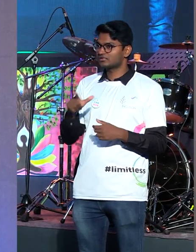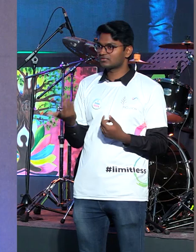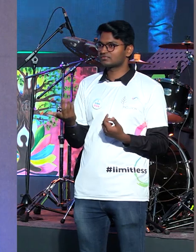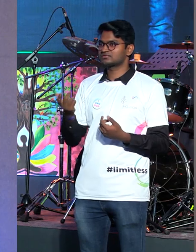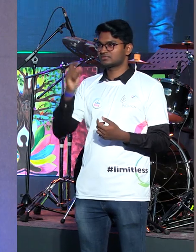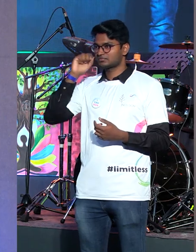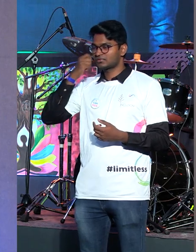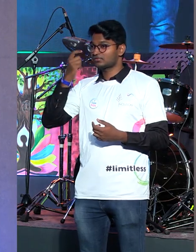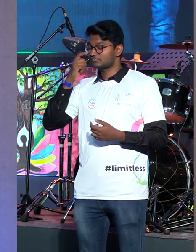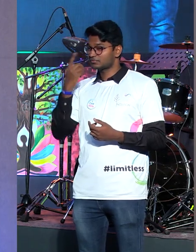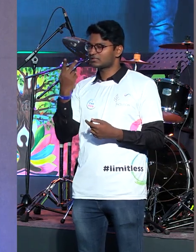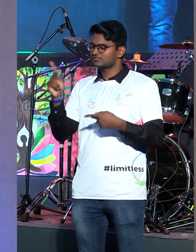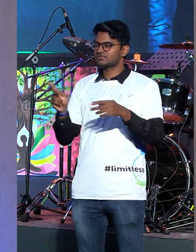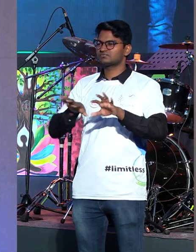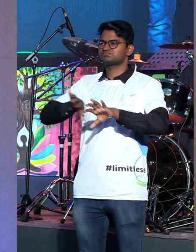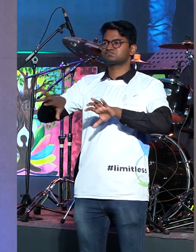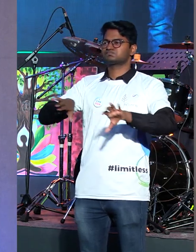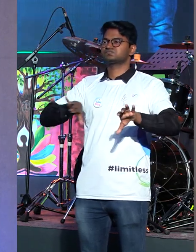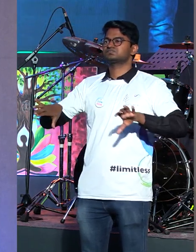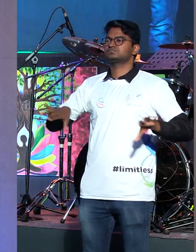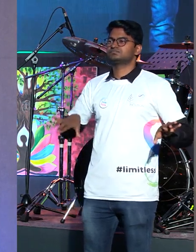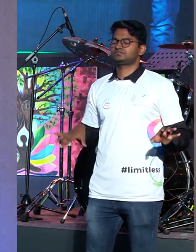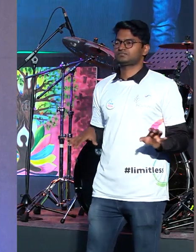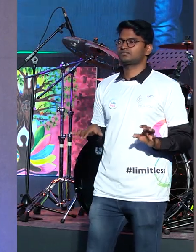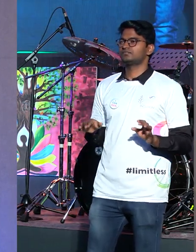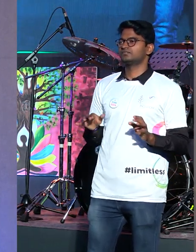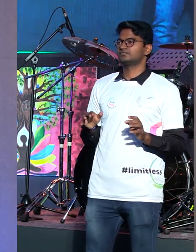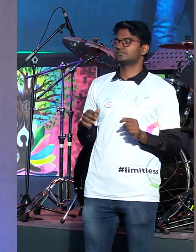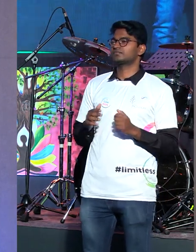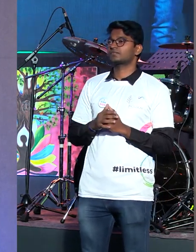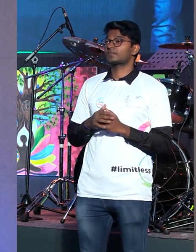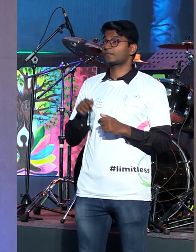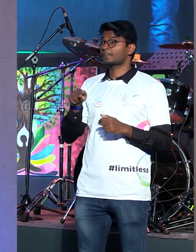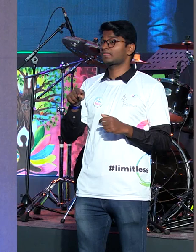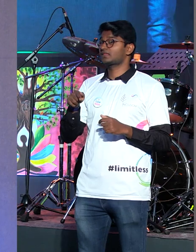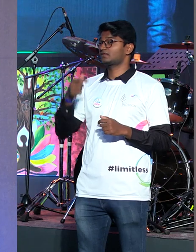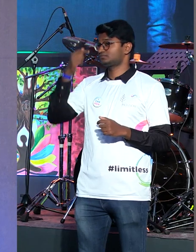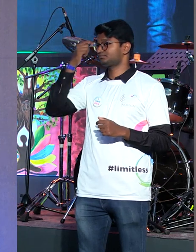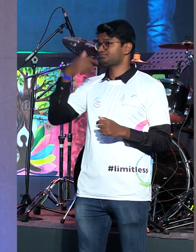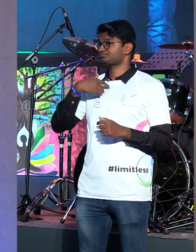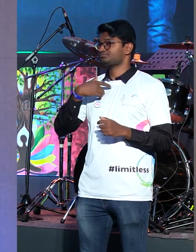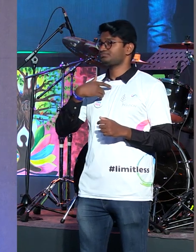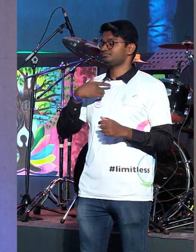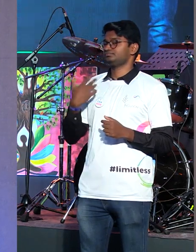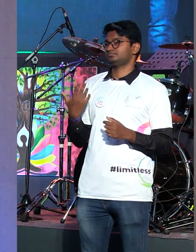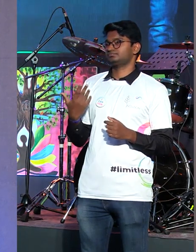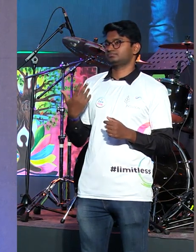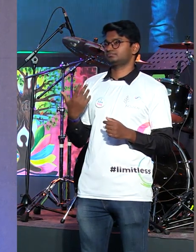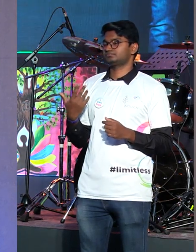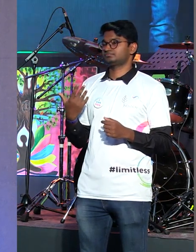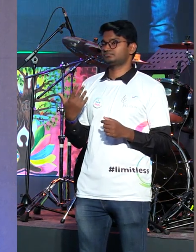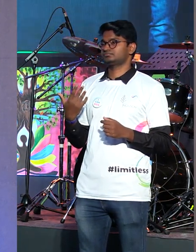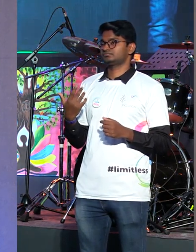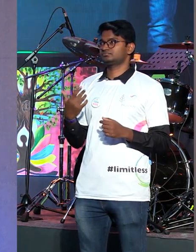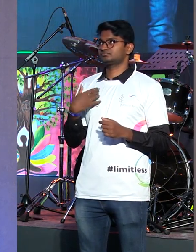We have just found so many ways to divide us. And I think that's something that deeply troubles me. And if there's something that I can